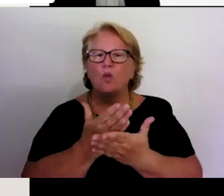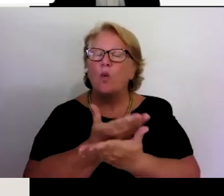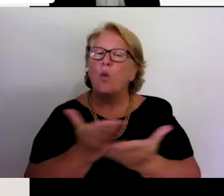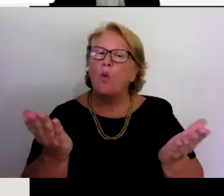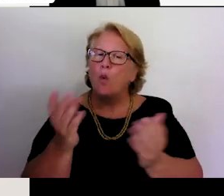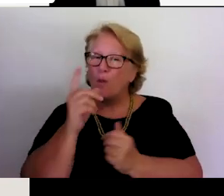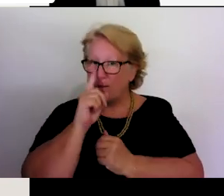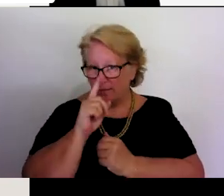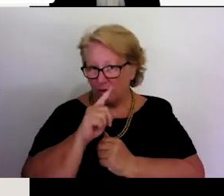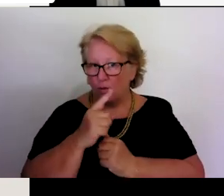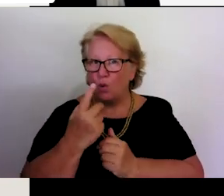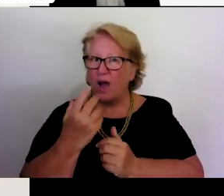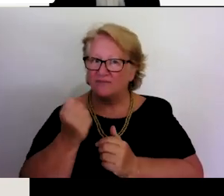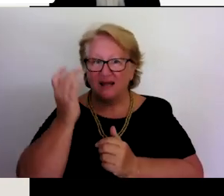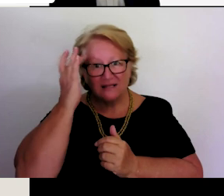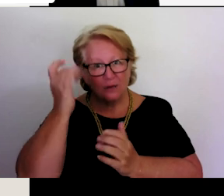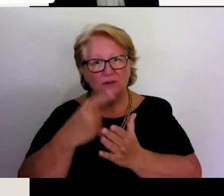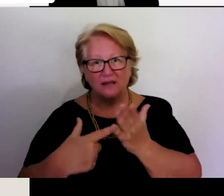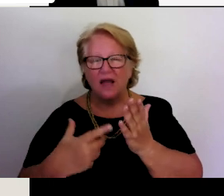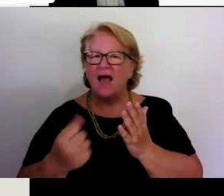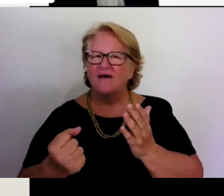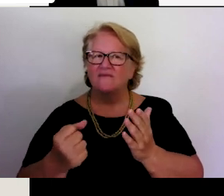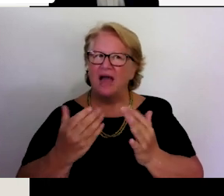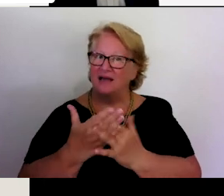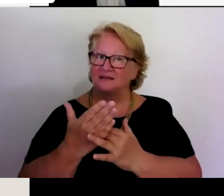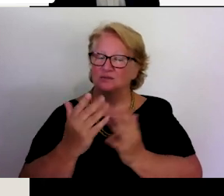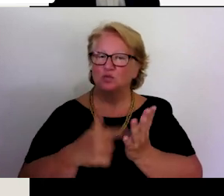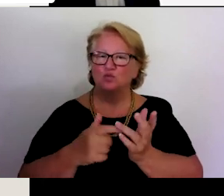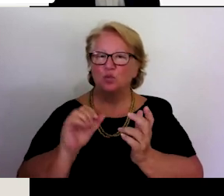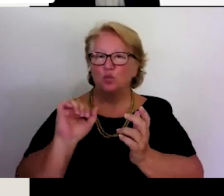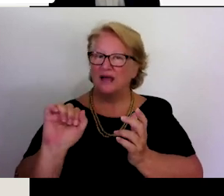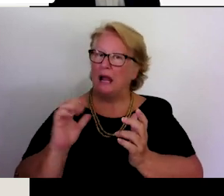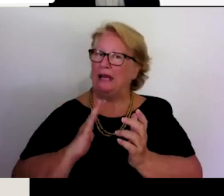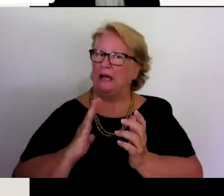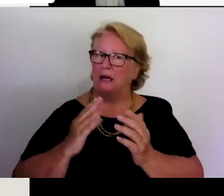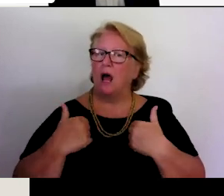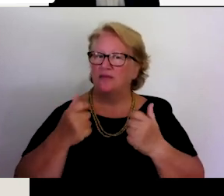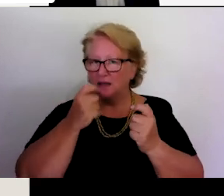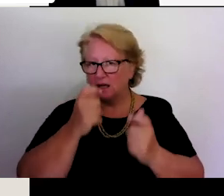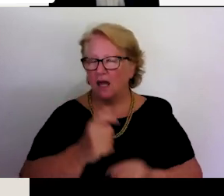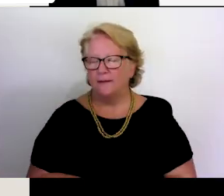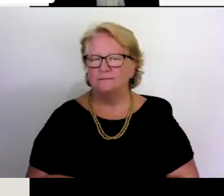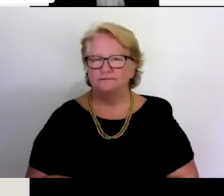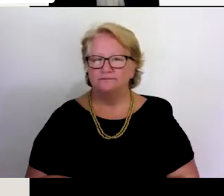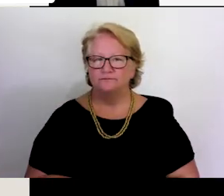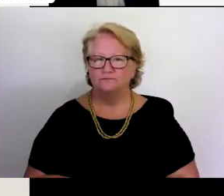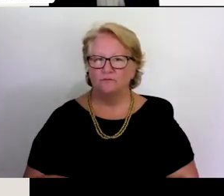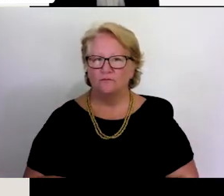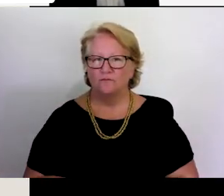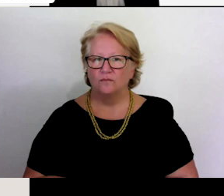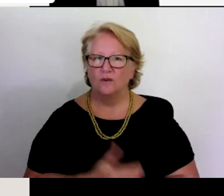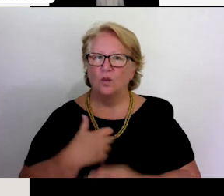with intellectual disability have access to the healthcare they need. The centre has its administrative hub here